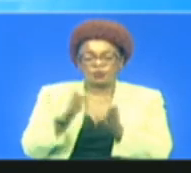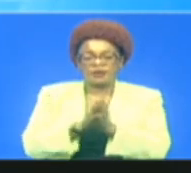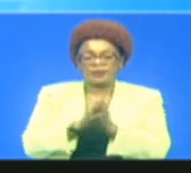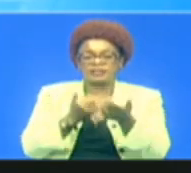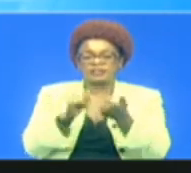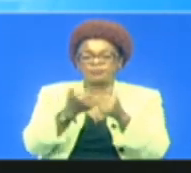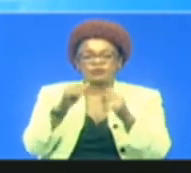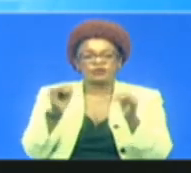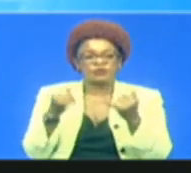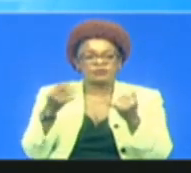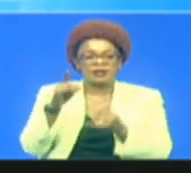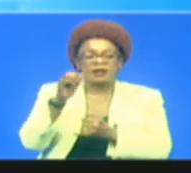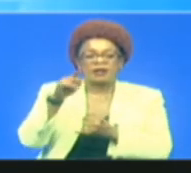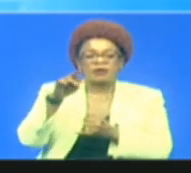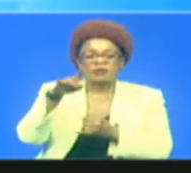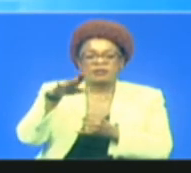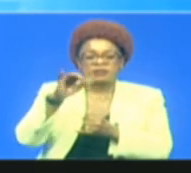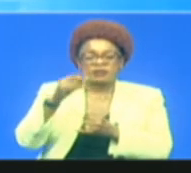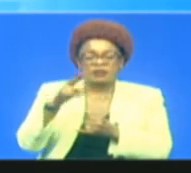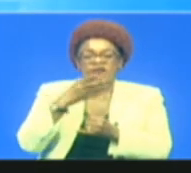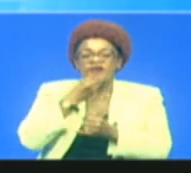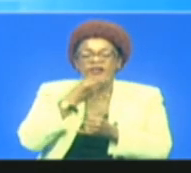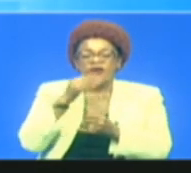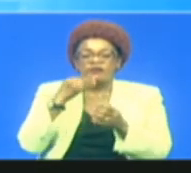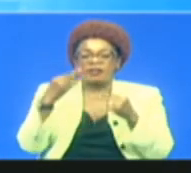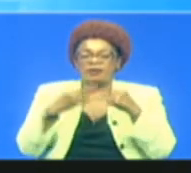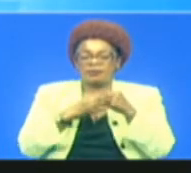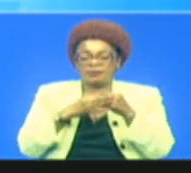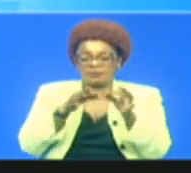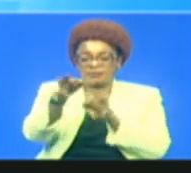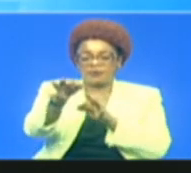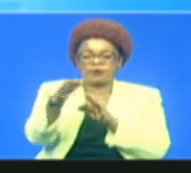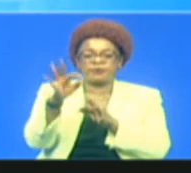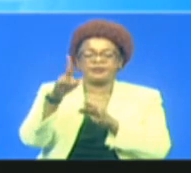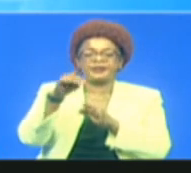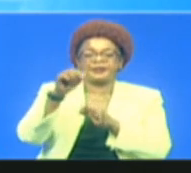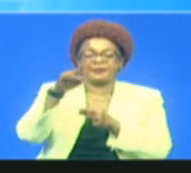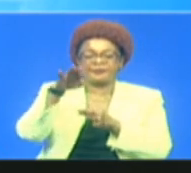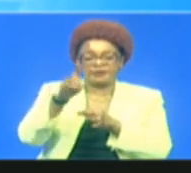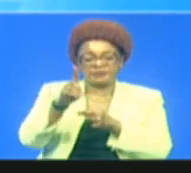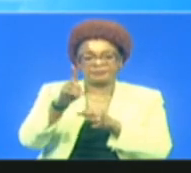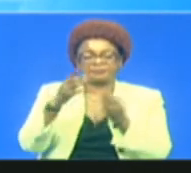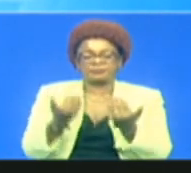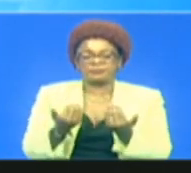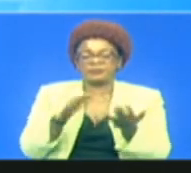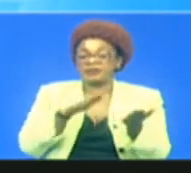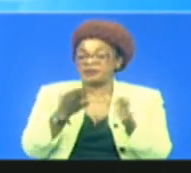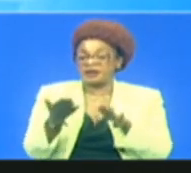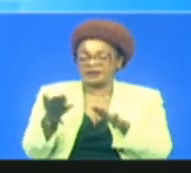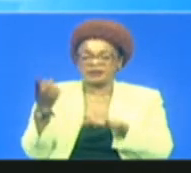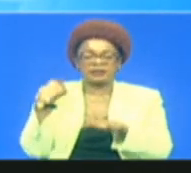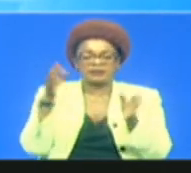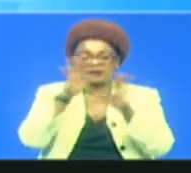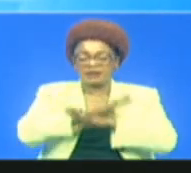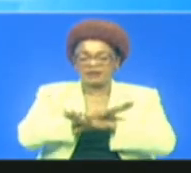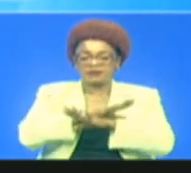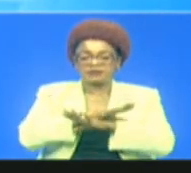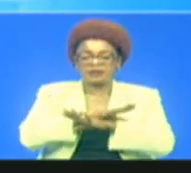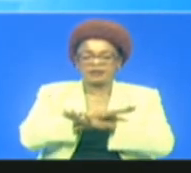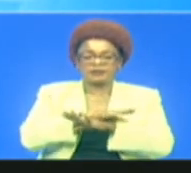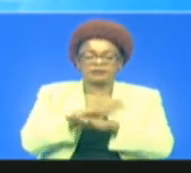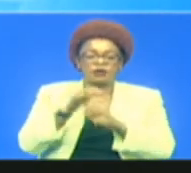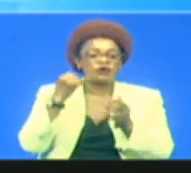Daniel Matasi Rudisha, the father of 800 meters record holder David Rudisha, passed away last evening at the War Memorial